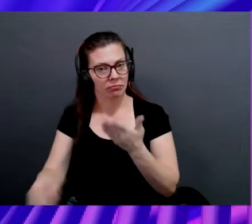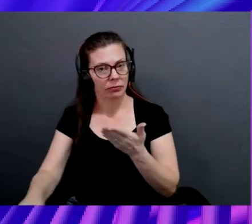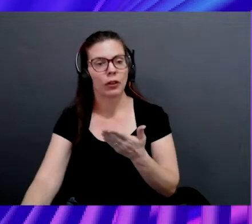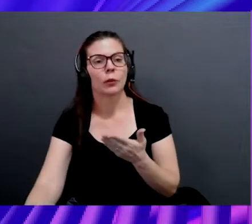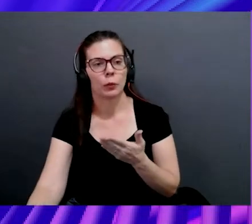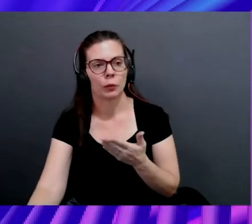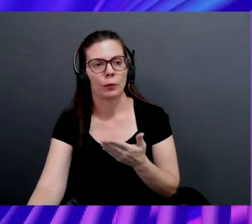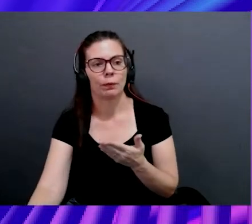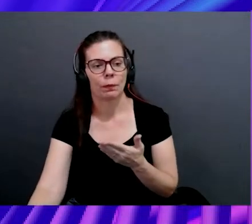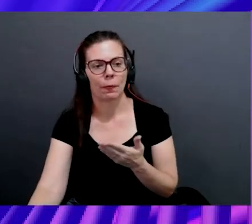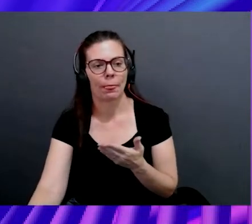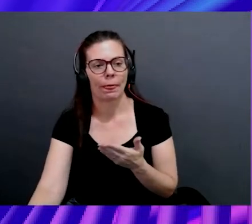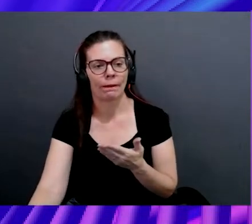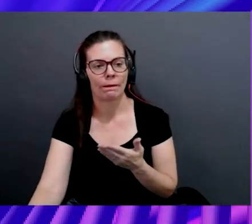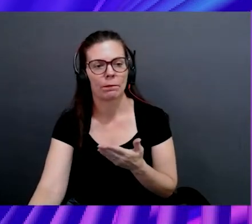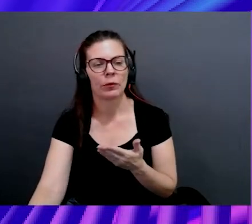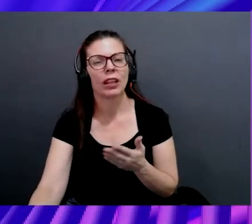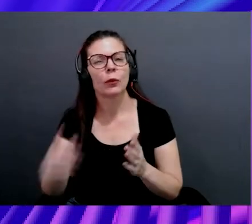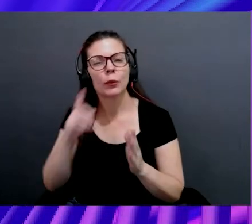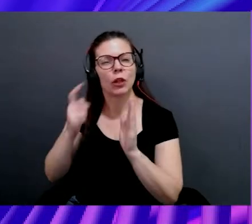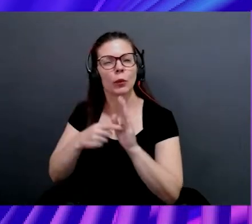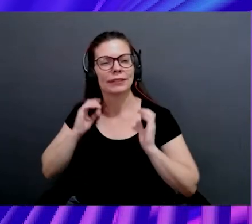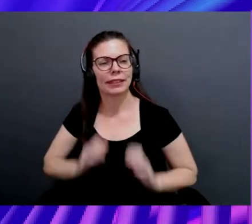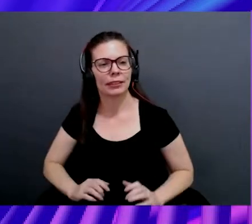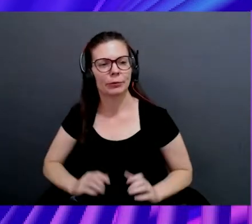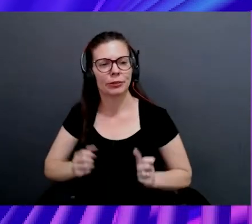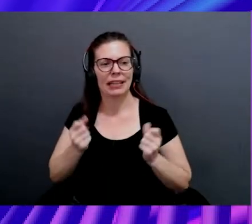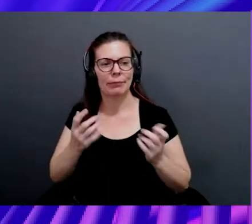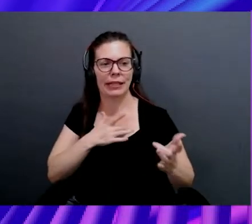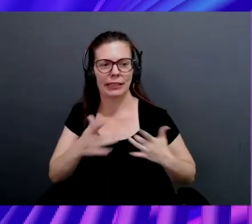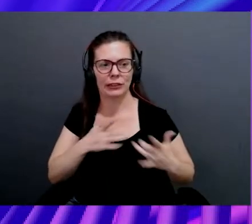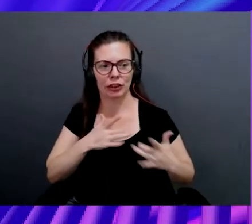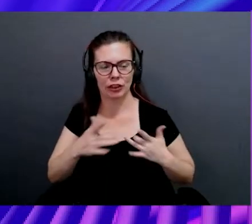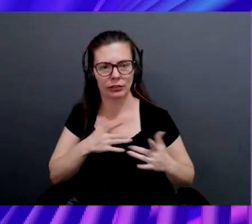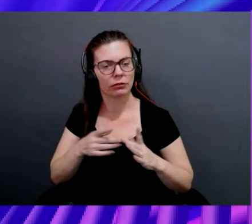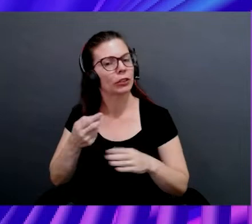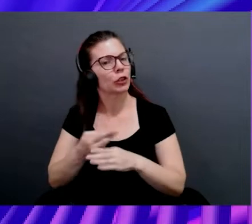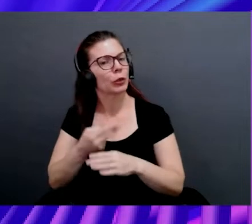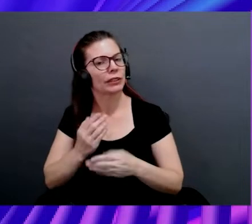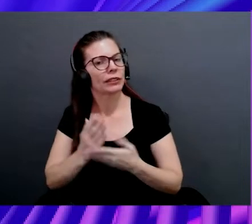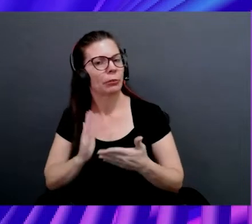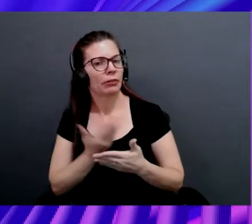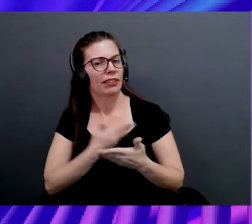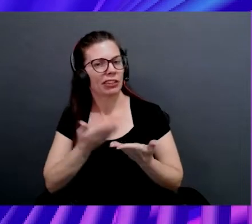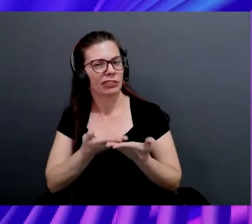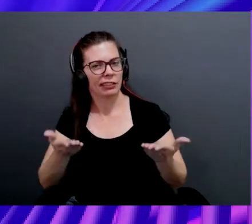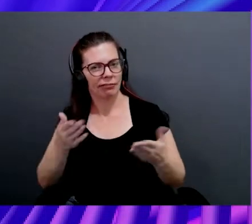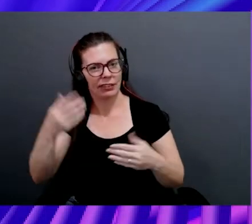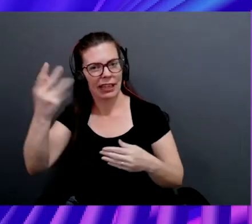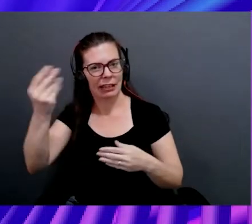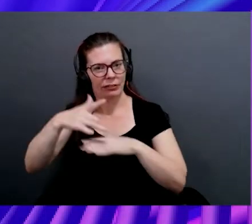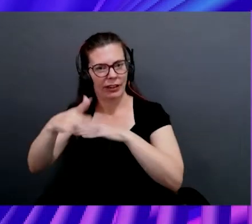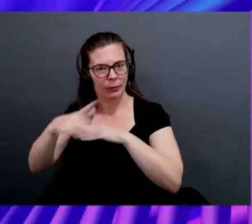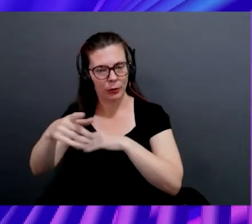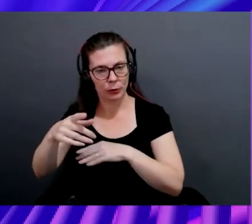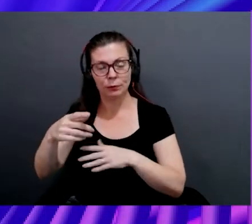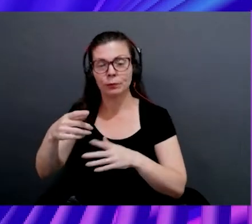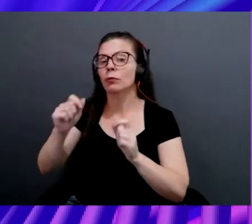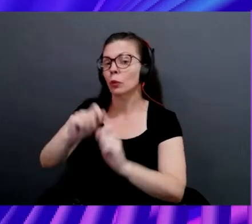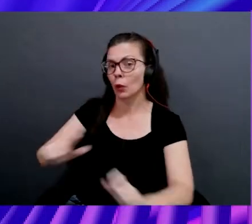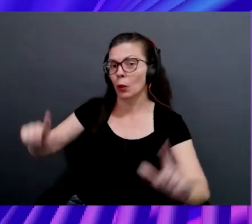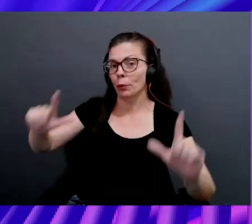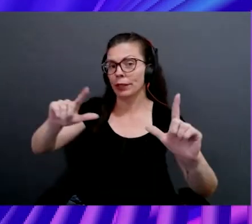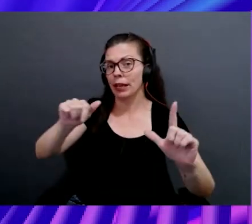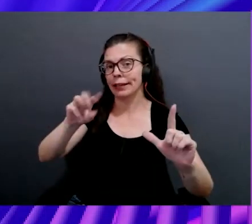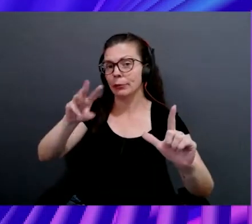saw customers were having a lot of concerns using some of our capabilities and stuff out there. So when we go into our AWS Management